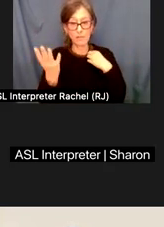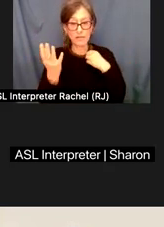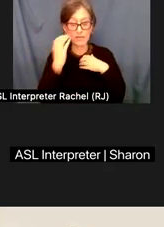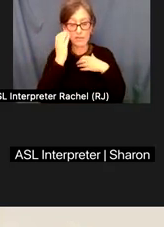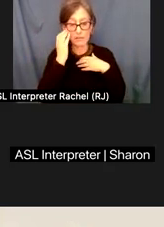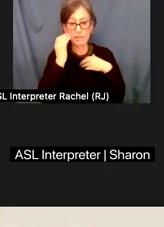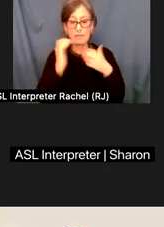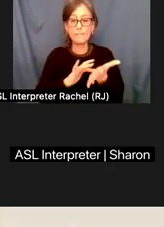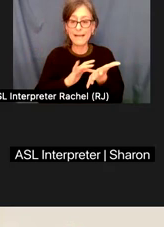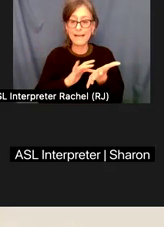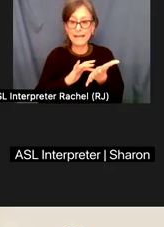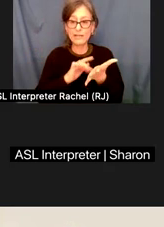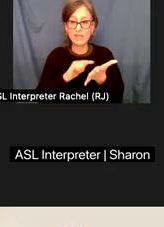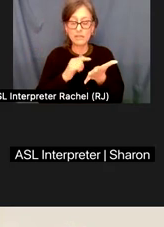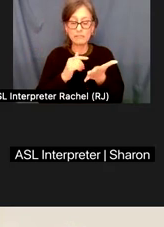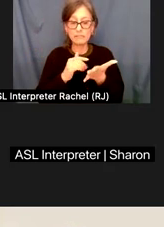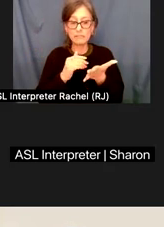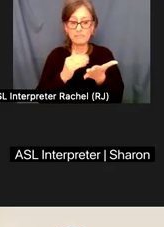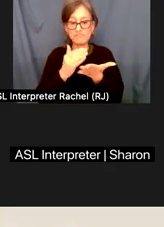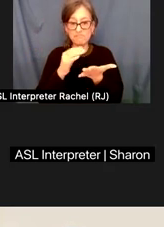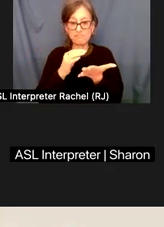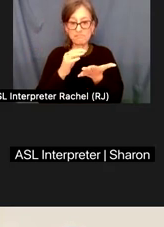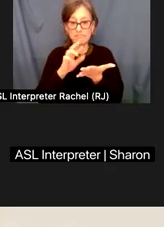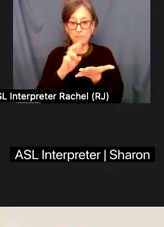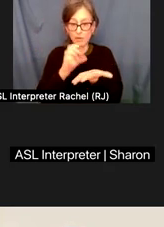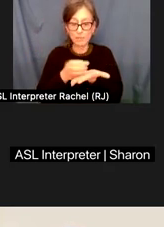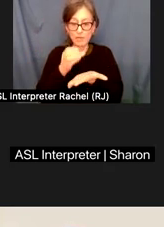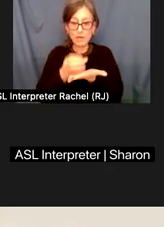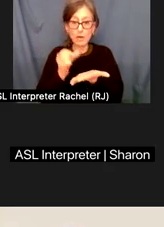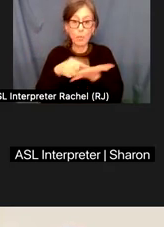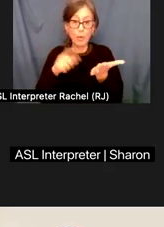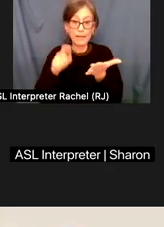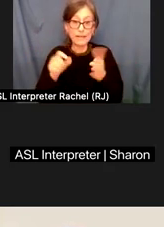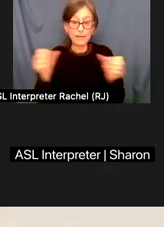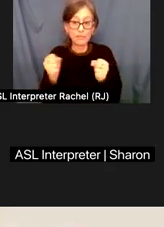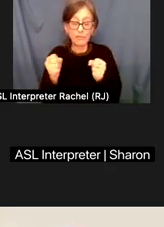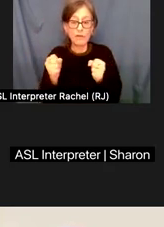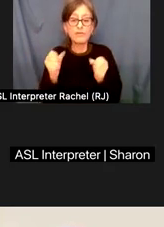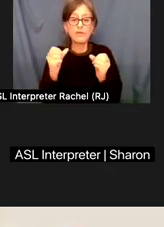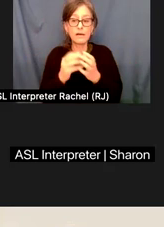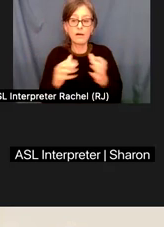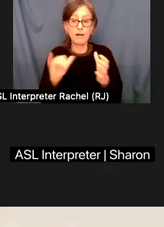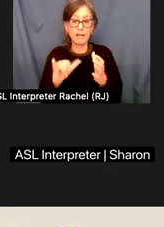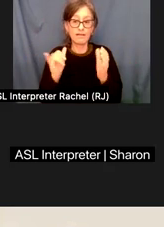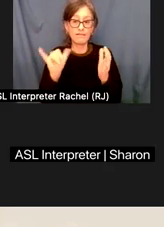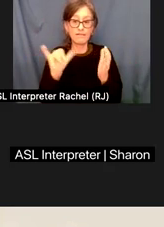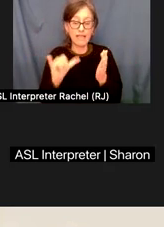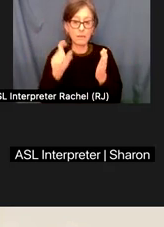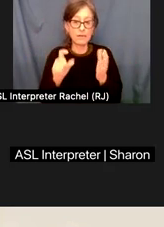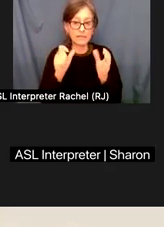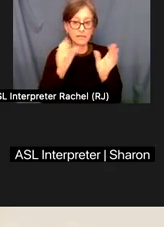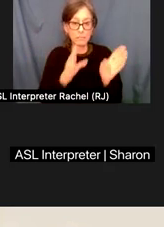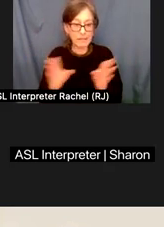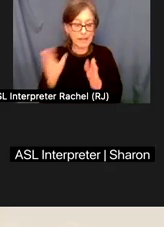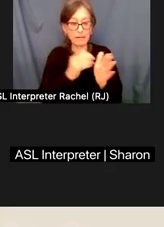your medications. Plan for refrigerated medications, because more and more of that is what we have to be able to plan for